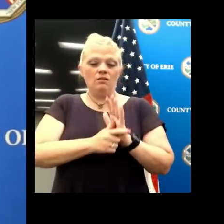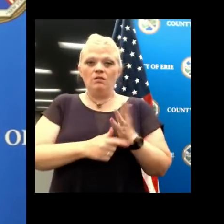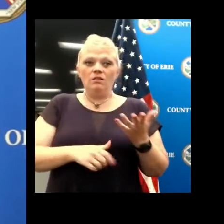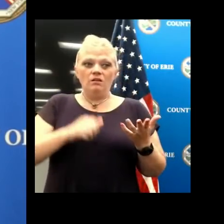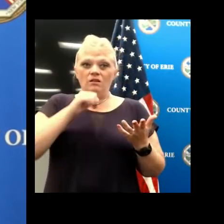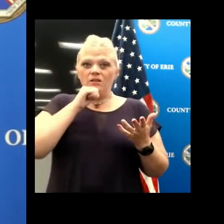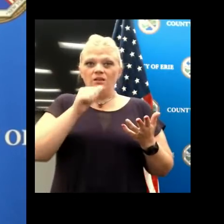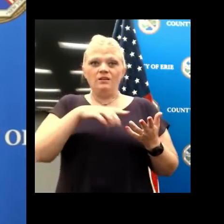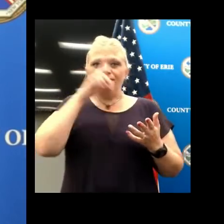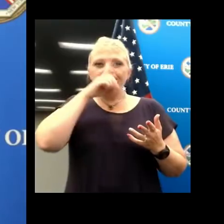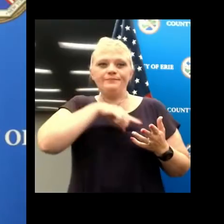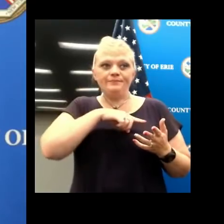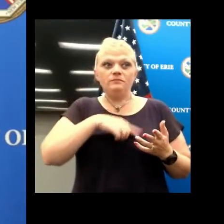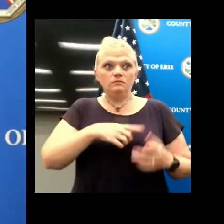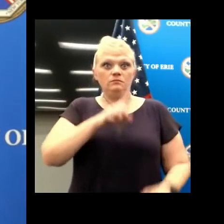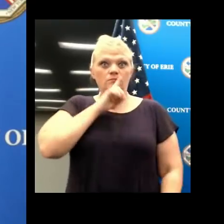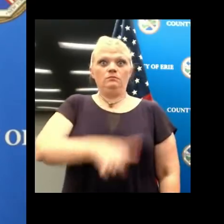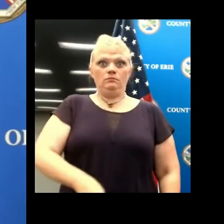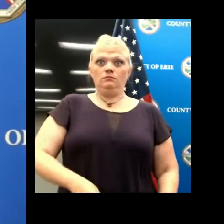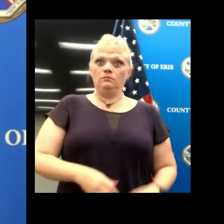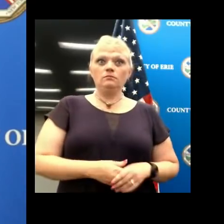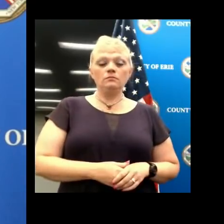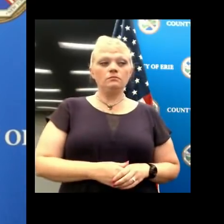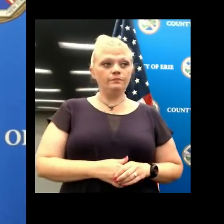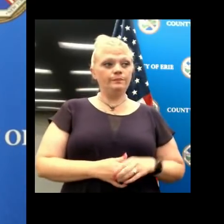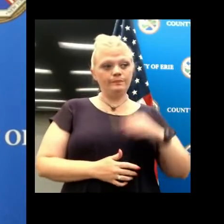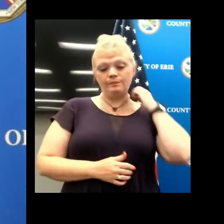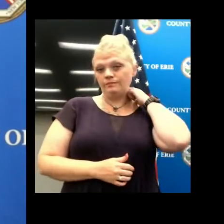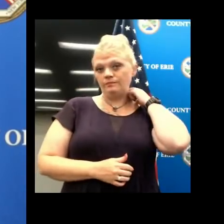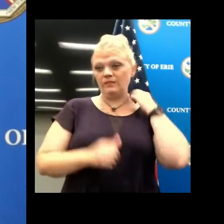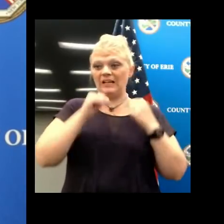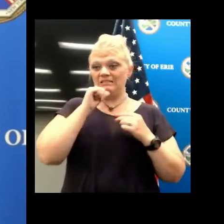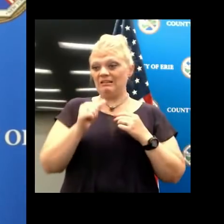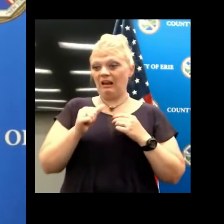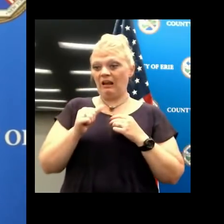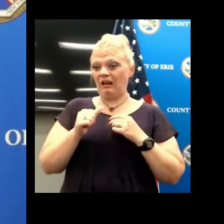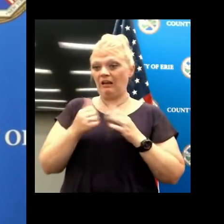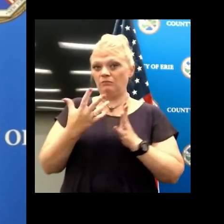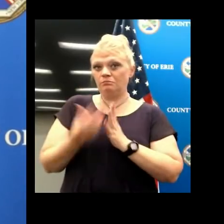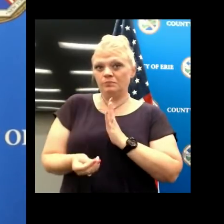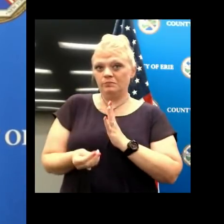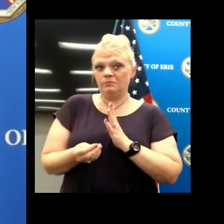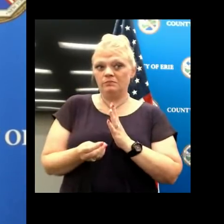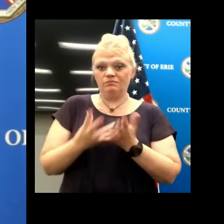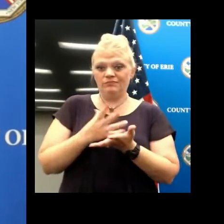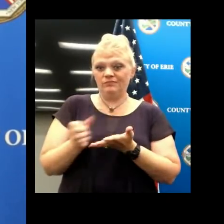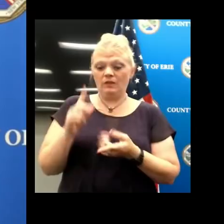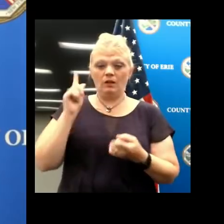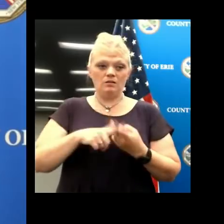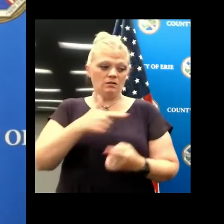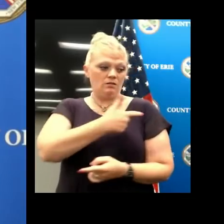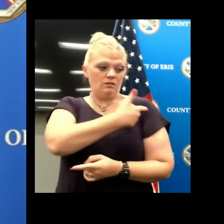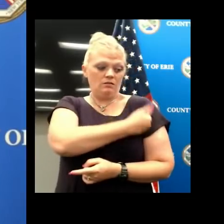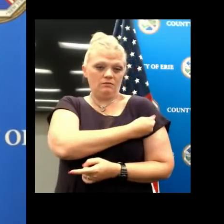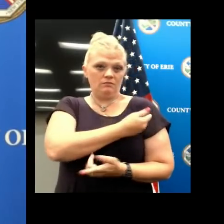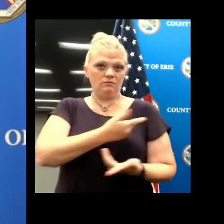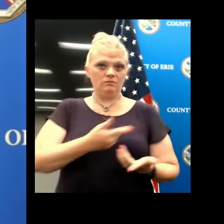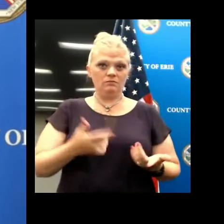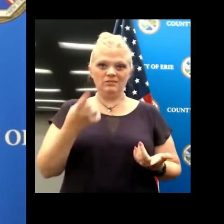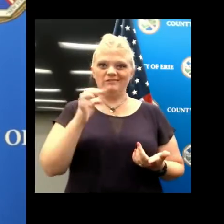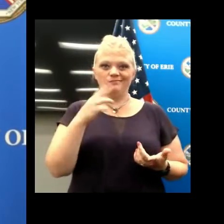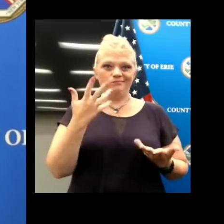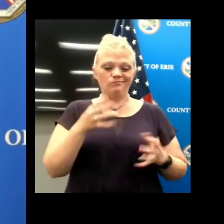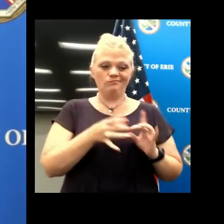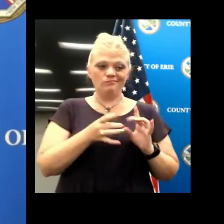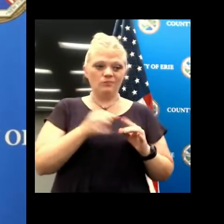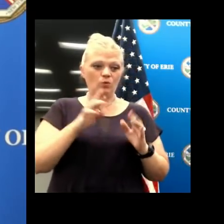It's real. And it's not going away until we get a vaccine, as Dr. Burstein noted, or we